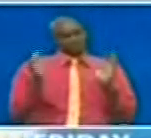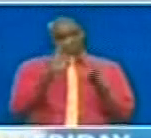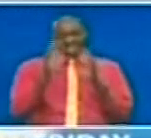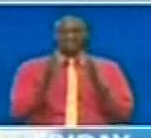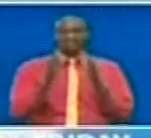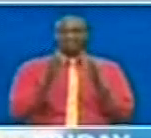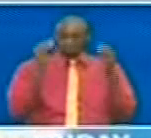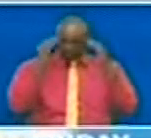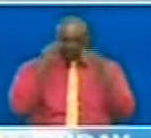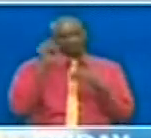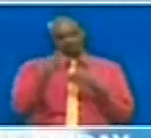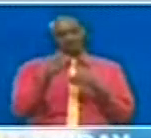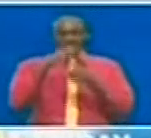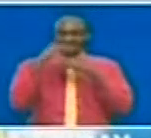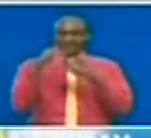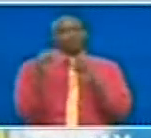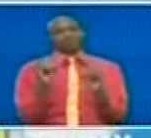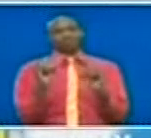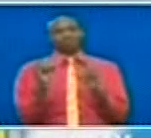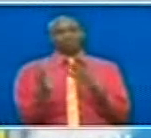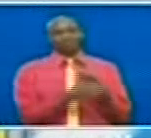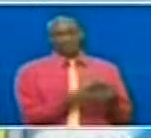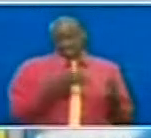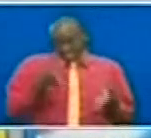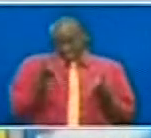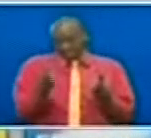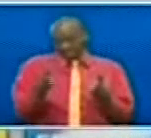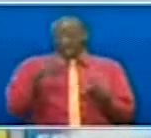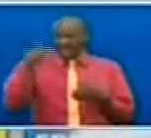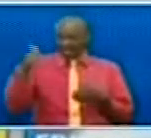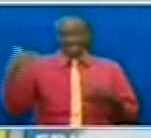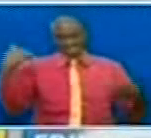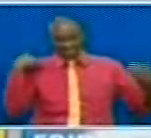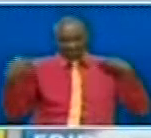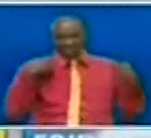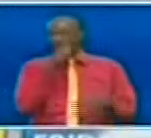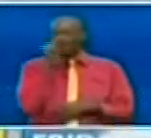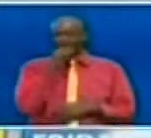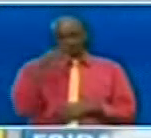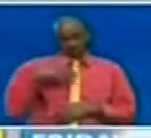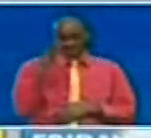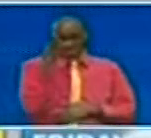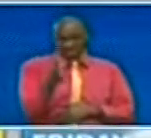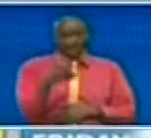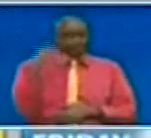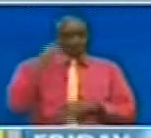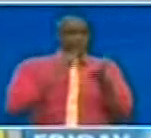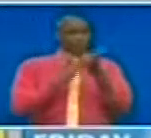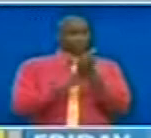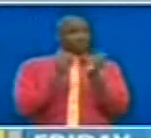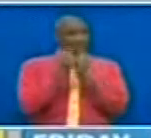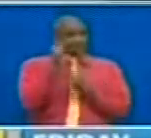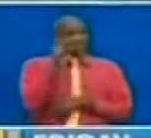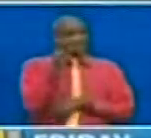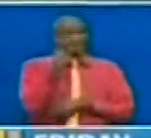limited. The National Intelligence Service will also not interfere with the privacy of individuals as proposed under Clause